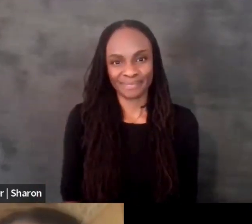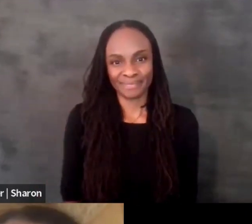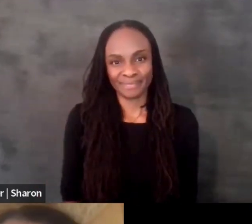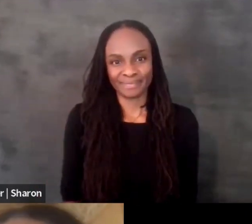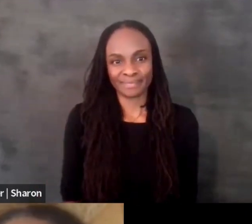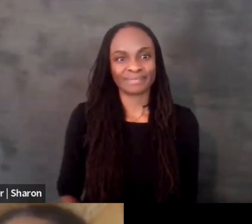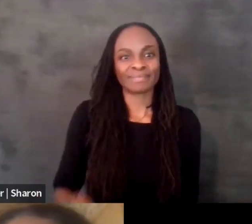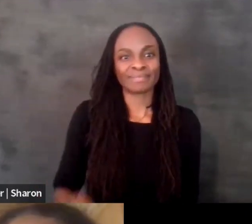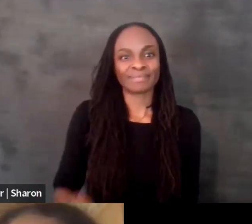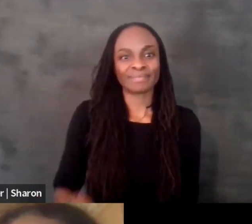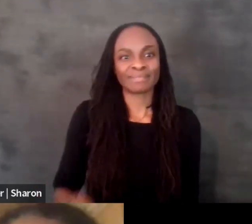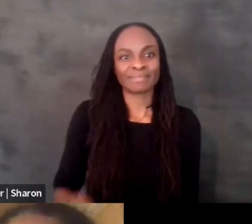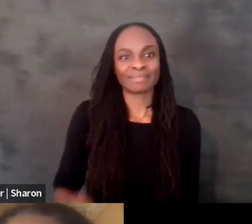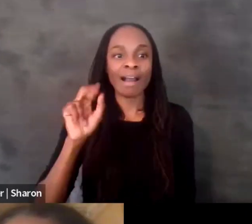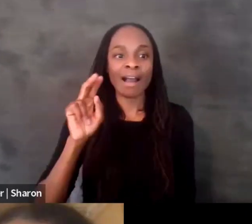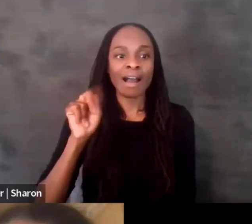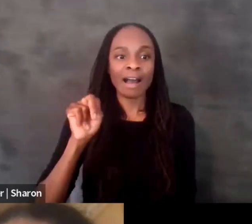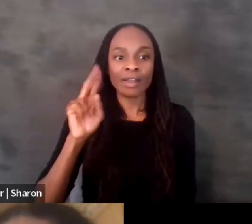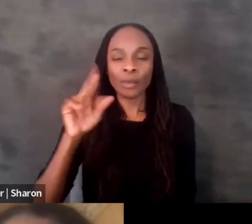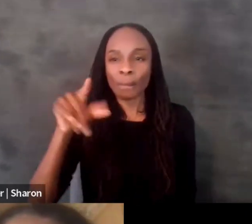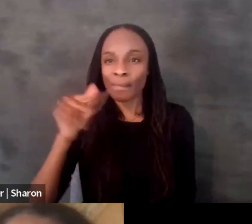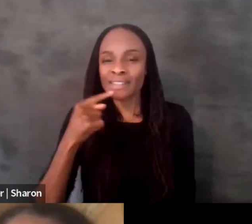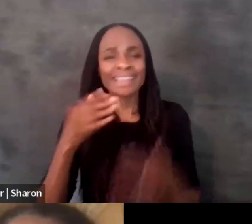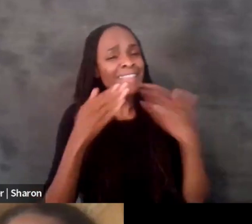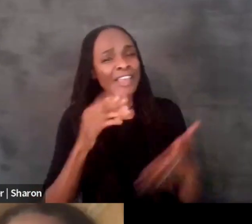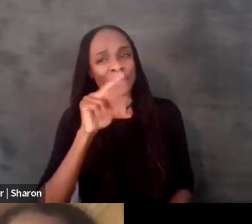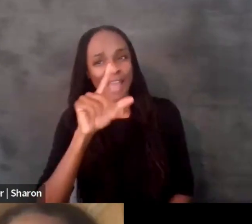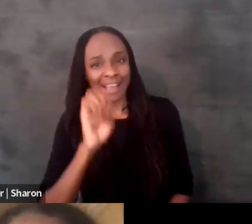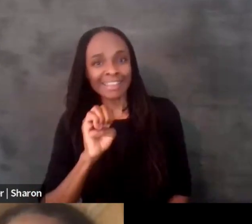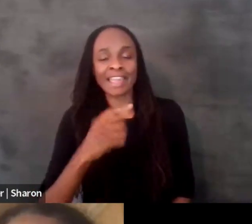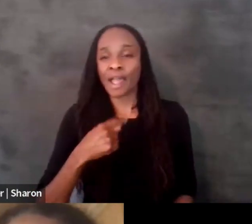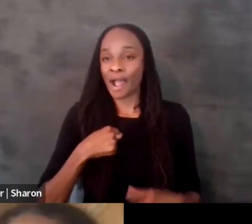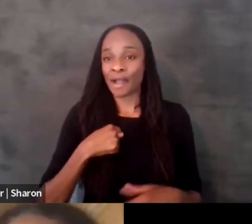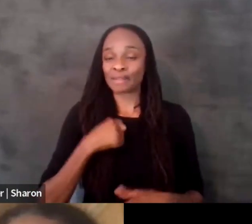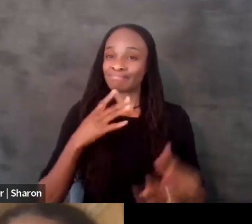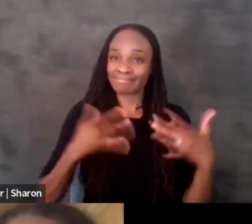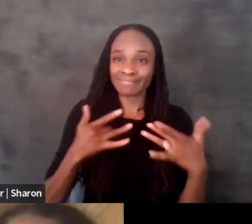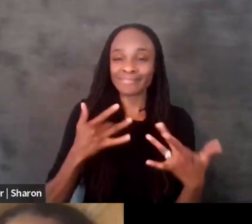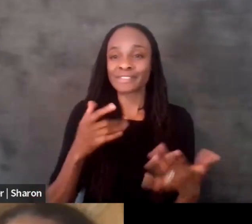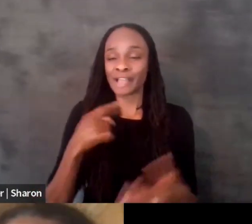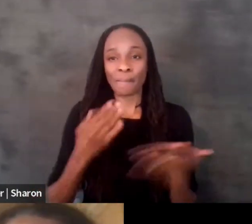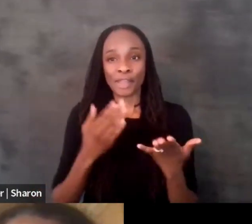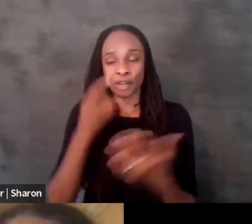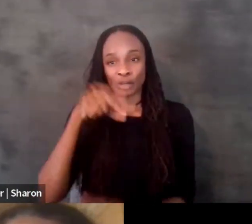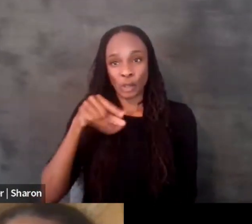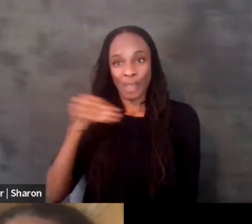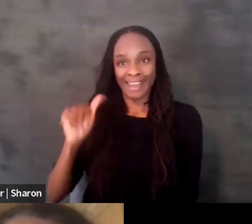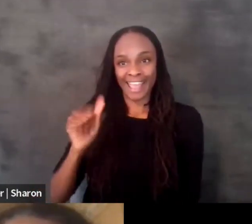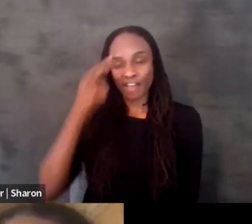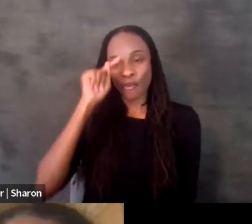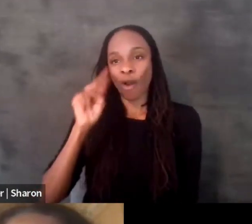Thank you, Natalie. It's a pleasure to be on the Q&A with you for Nocturnes and be a part of